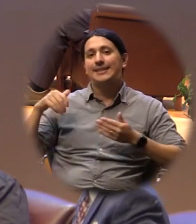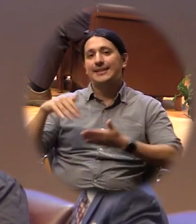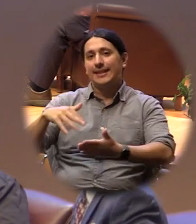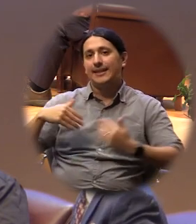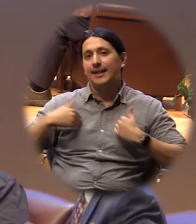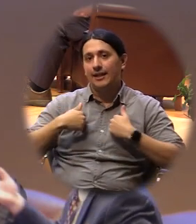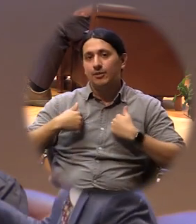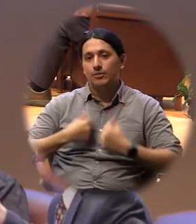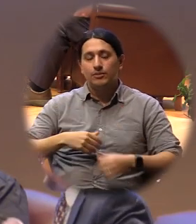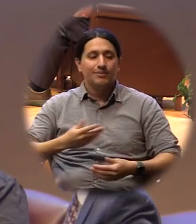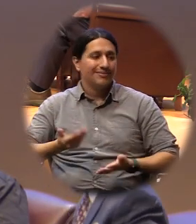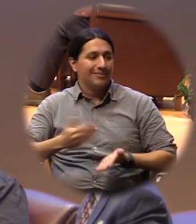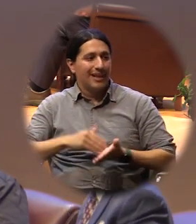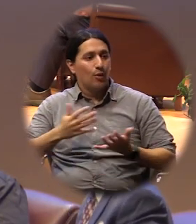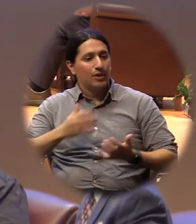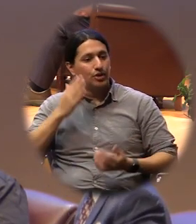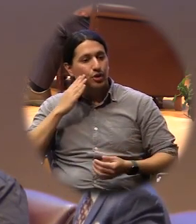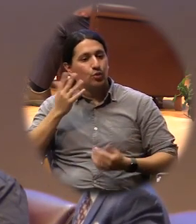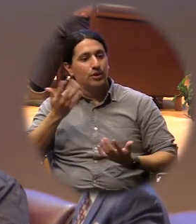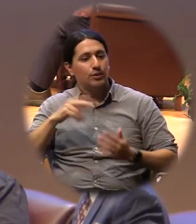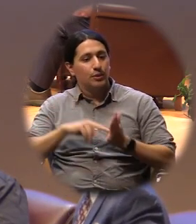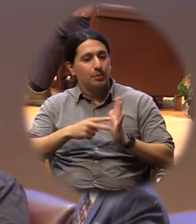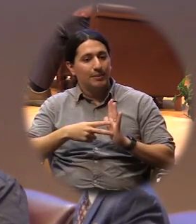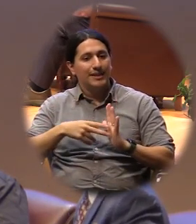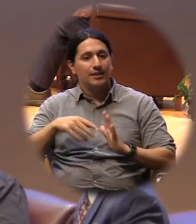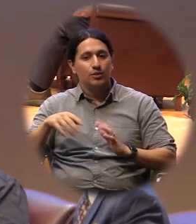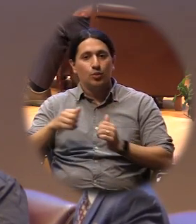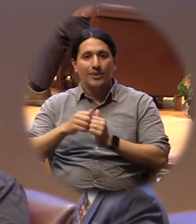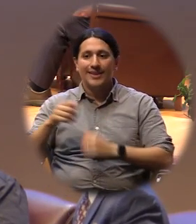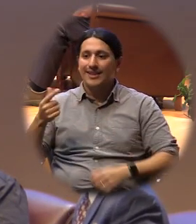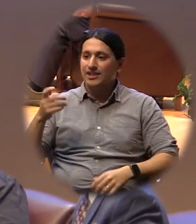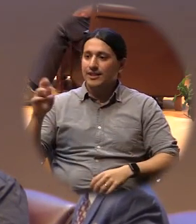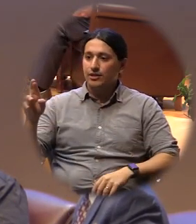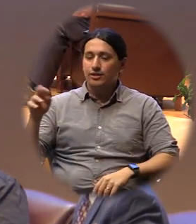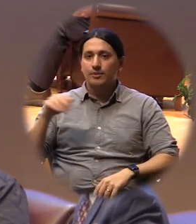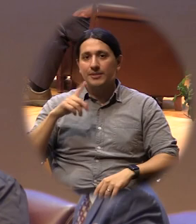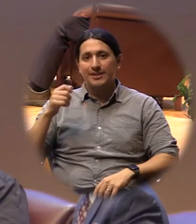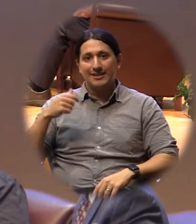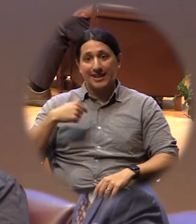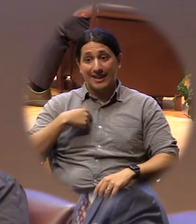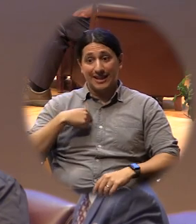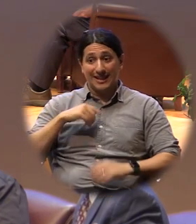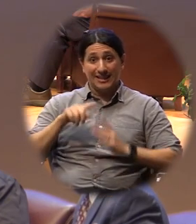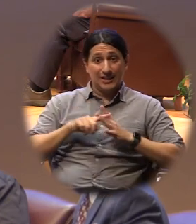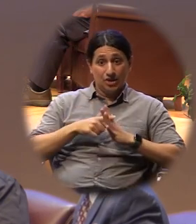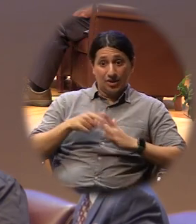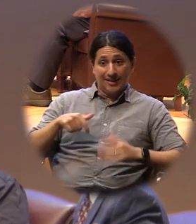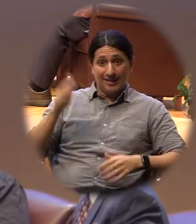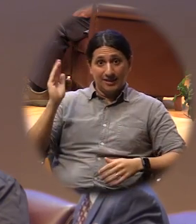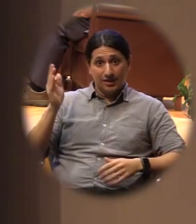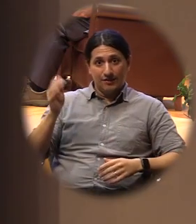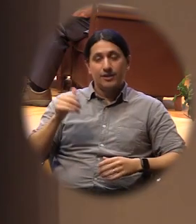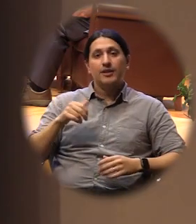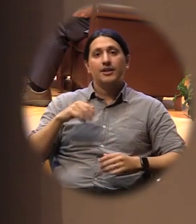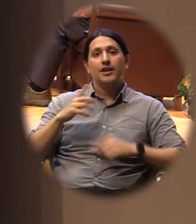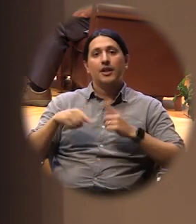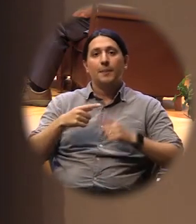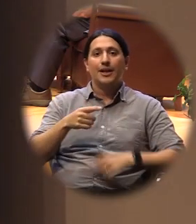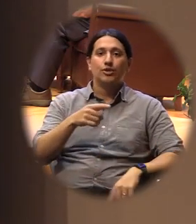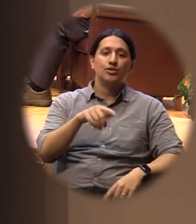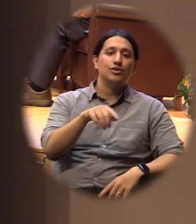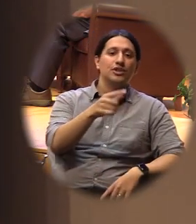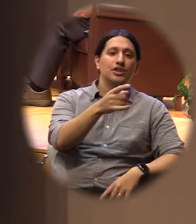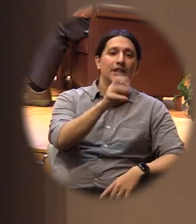what we mean by gender. Right. Because the way August started out the conversation was using the phrase gender identity. And we have,